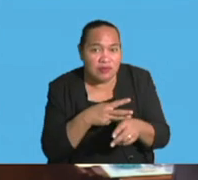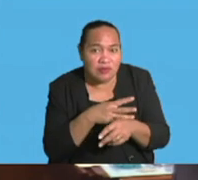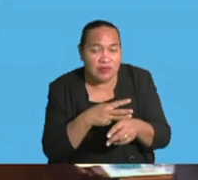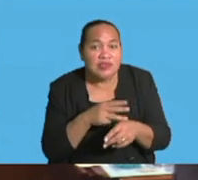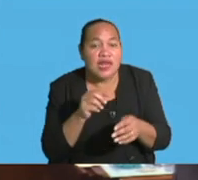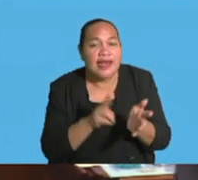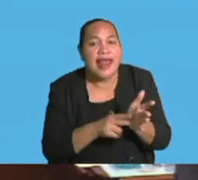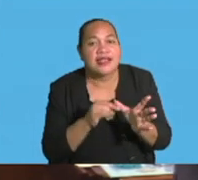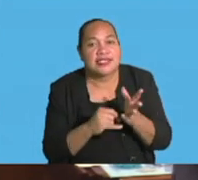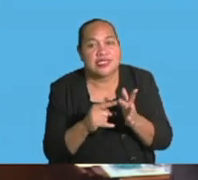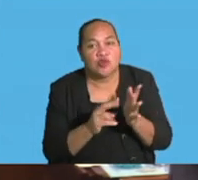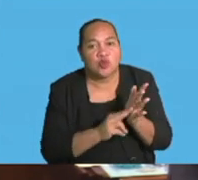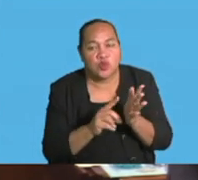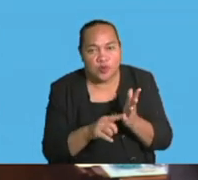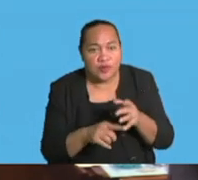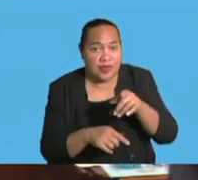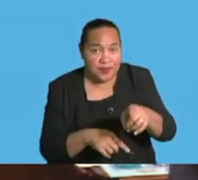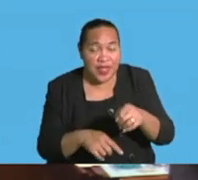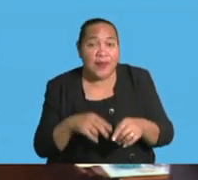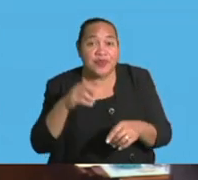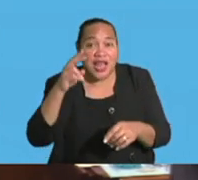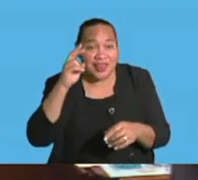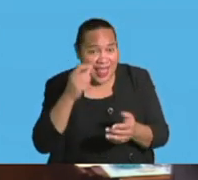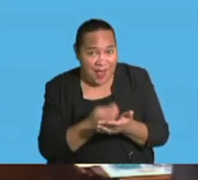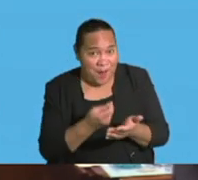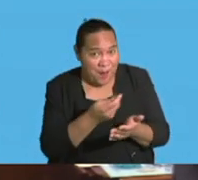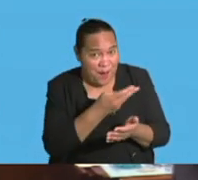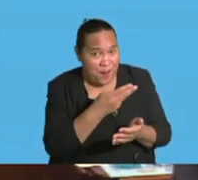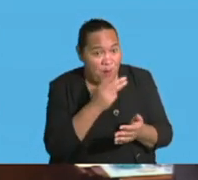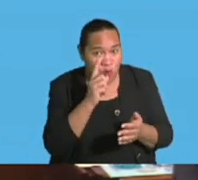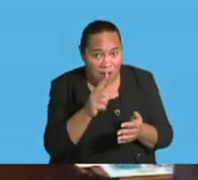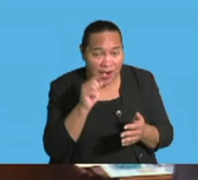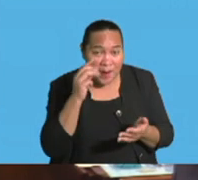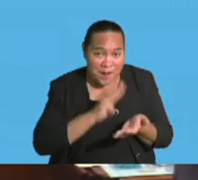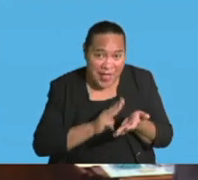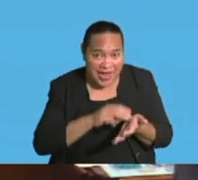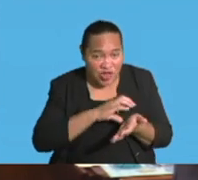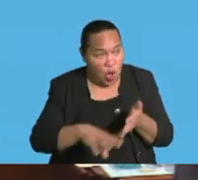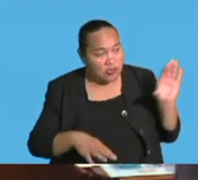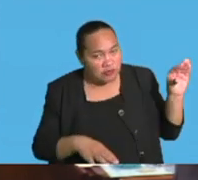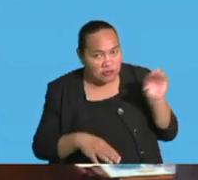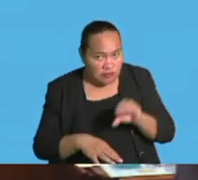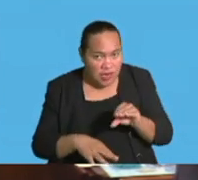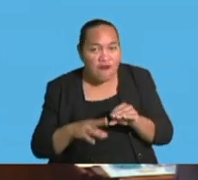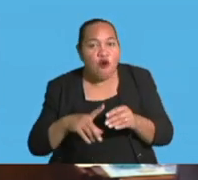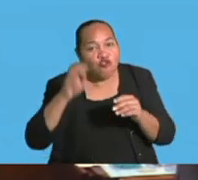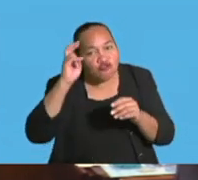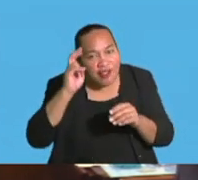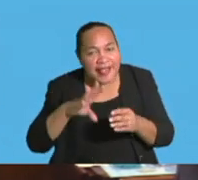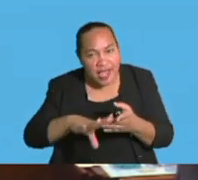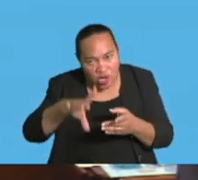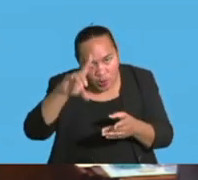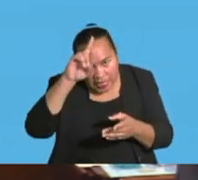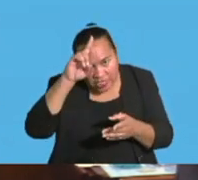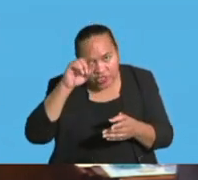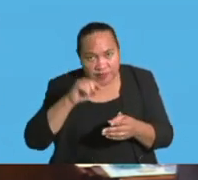training, Honourable Speaker, the Ministry has been allocated an additional $1 million for training and education. This